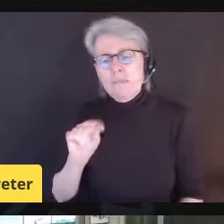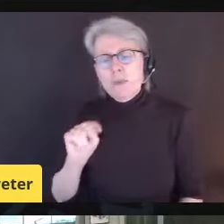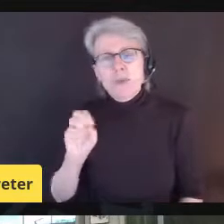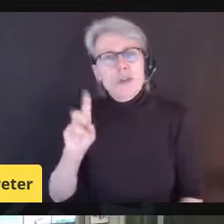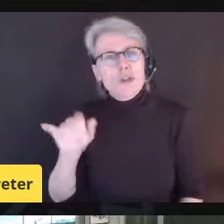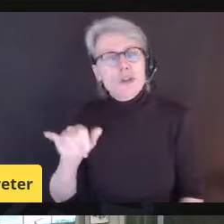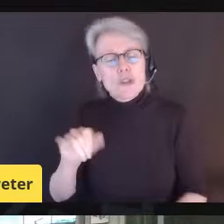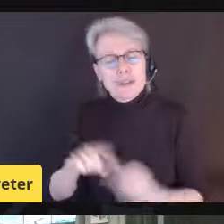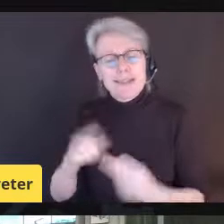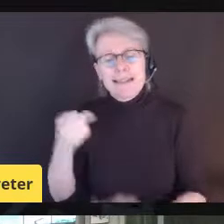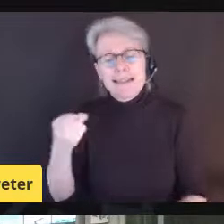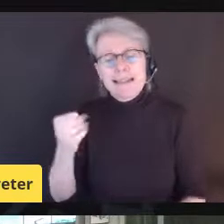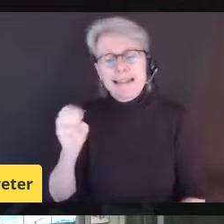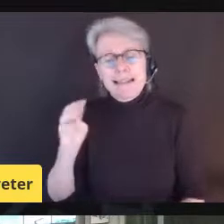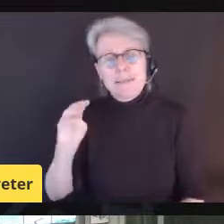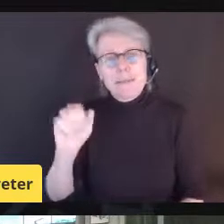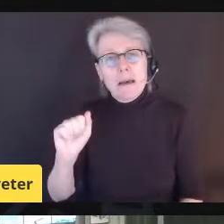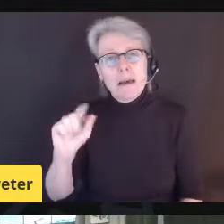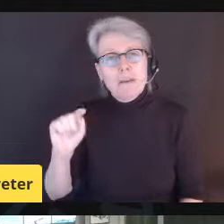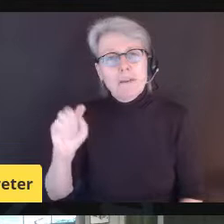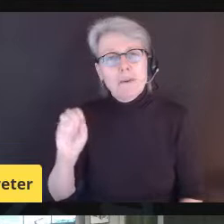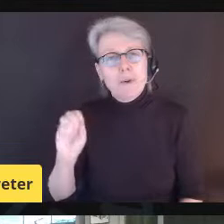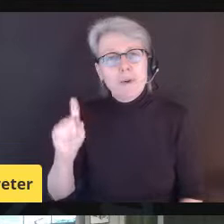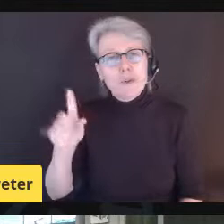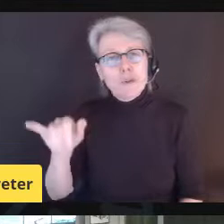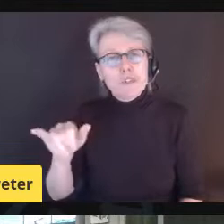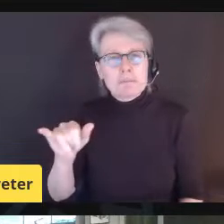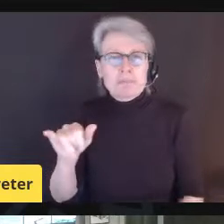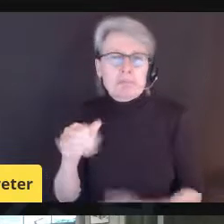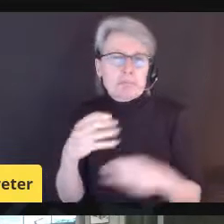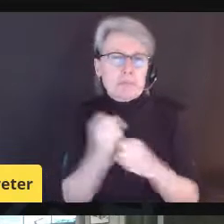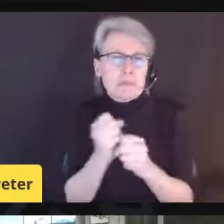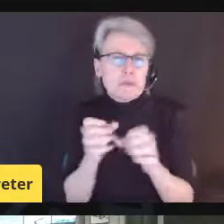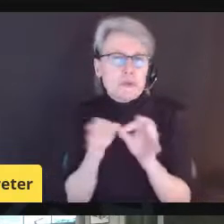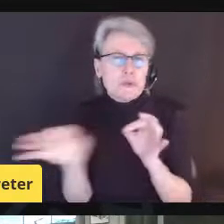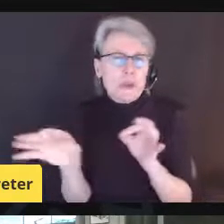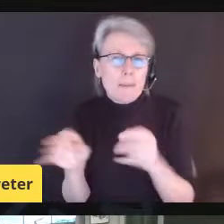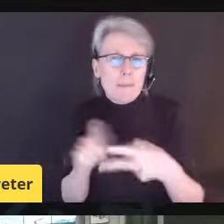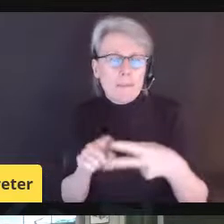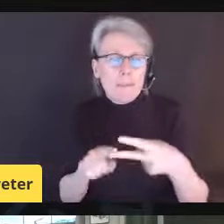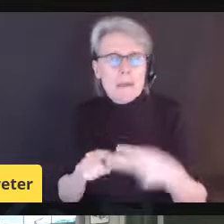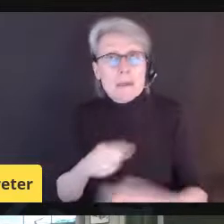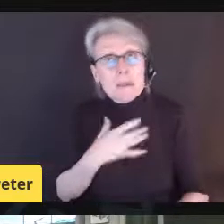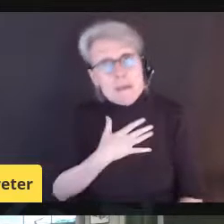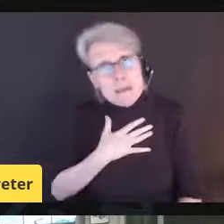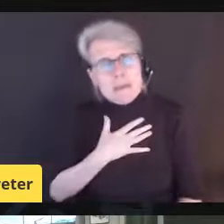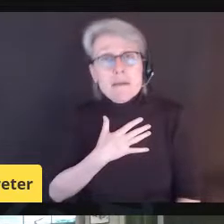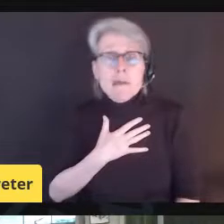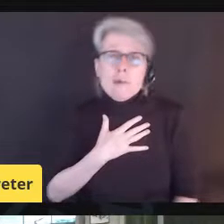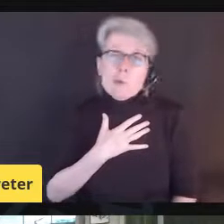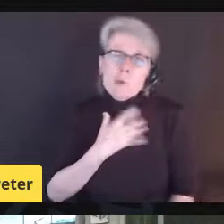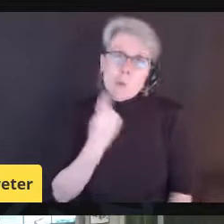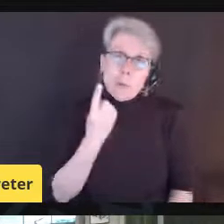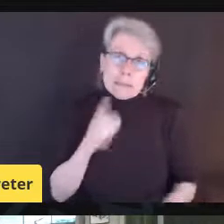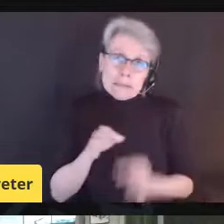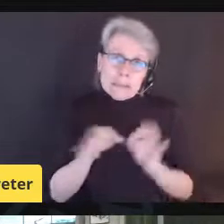think, what are just the one sentence description of what those are? One sentence is hard. Okay.